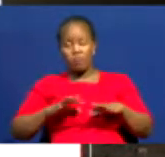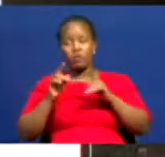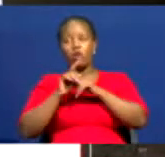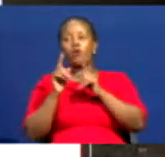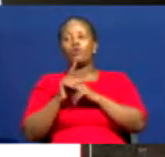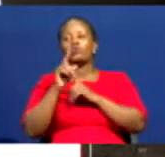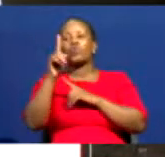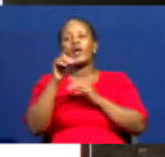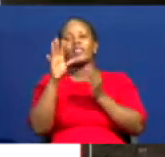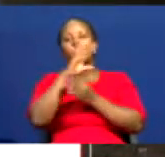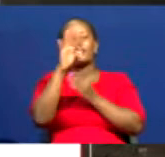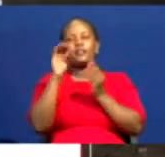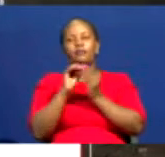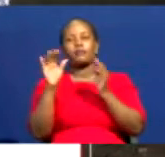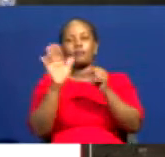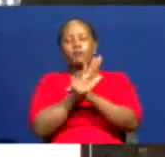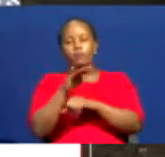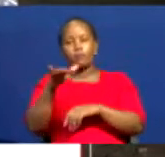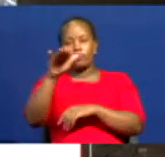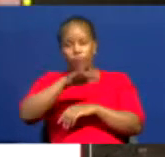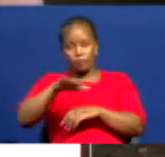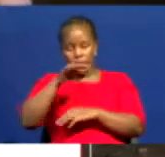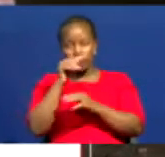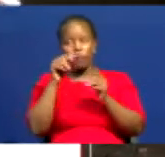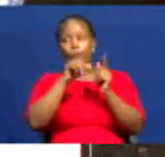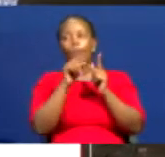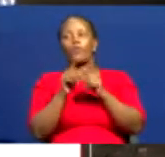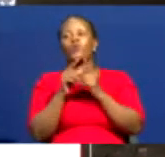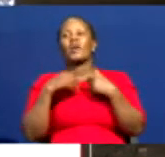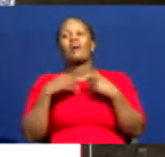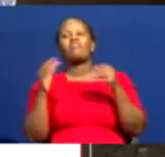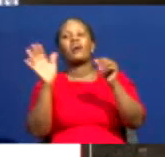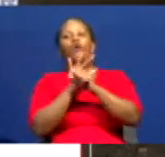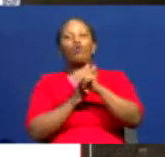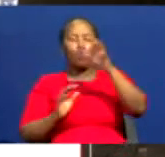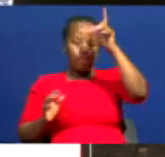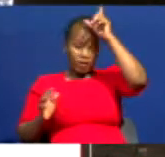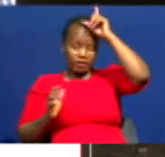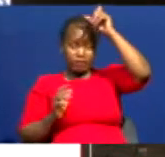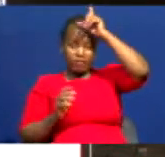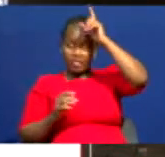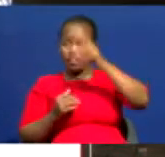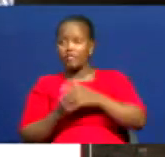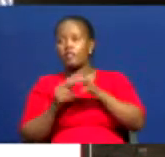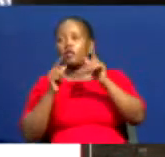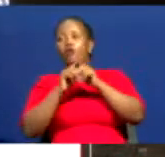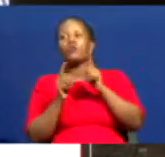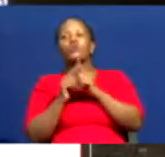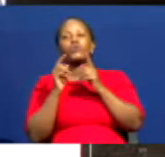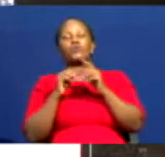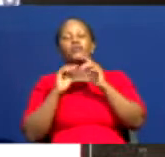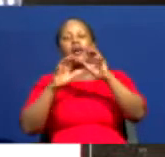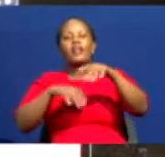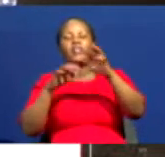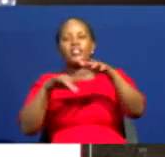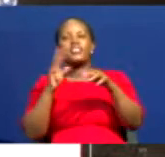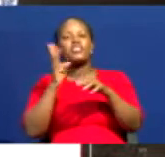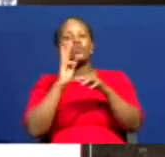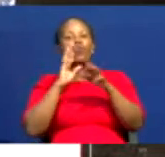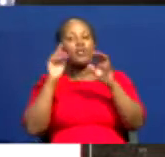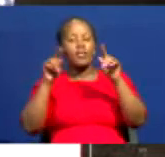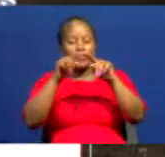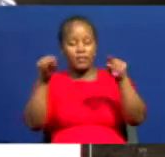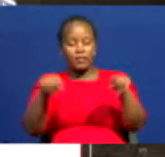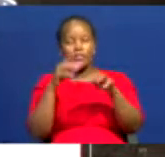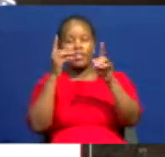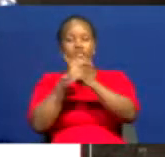the entire thing, the entire village. That's another thing, and then drilling water in those respective areas.